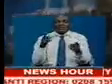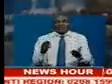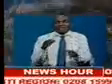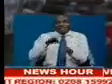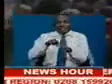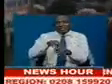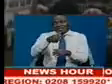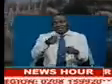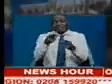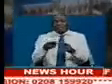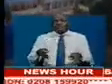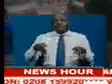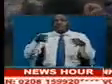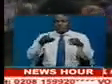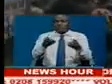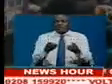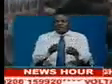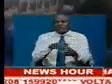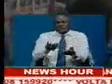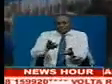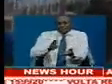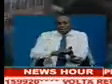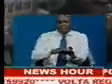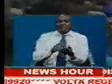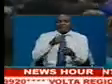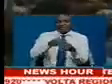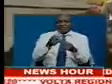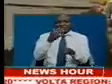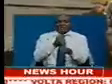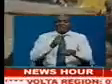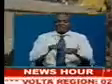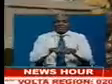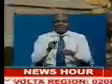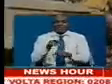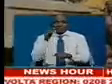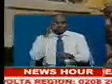Uhuru Kenyatta, who is seeking a final 5-year term in office, and